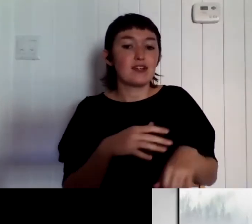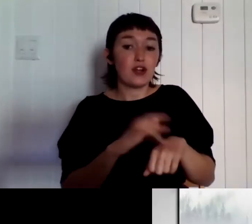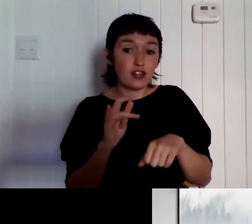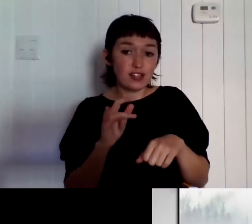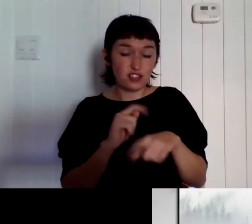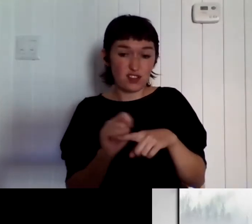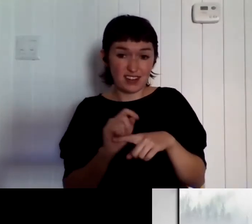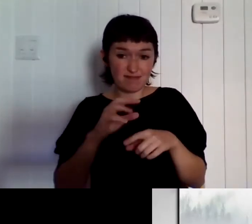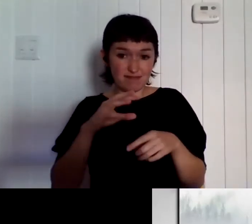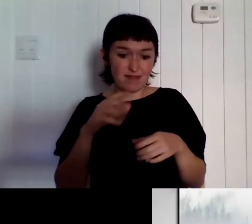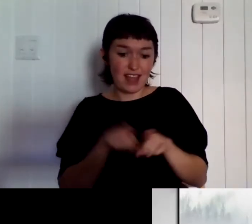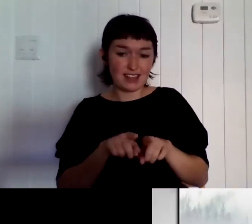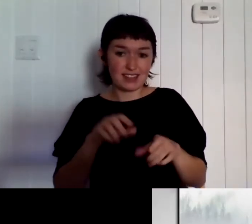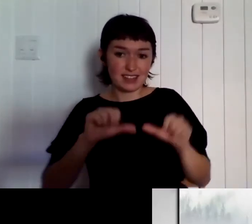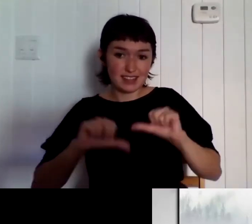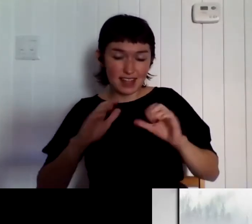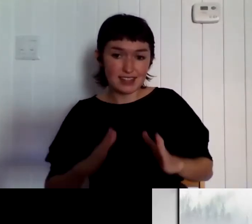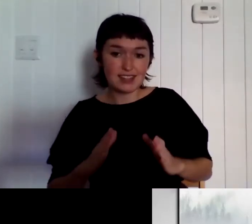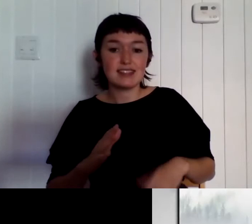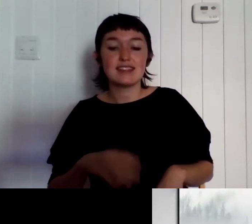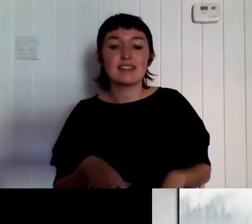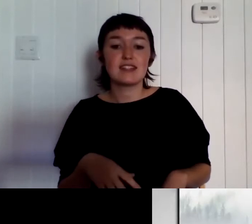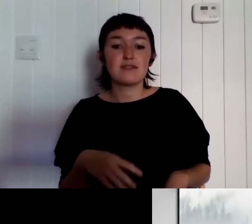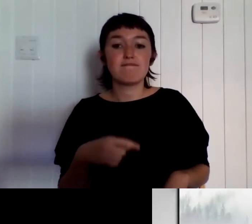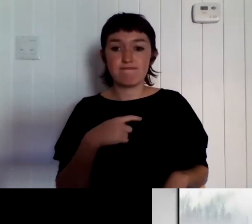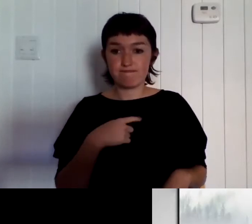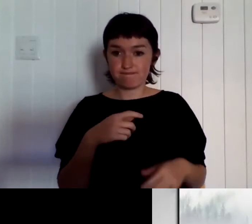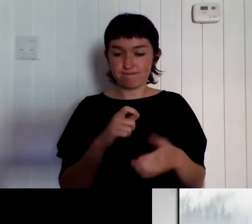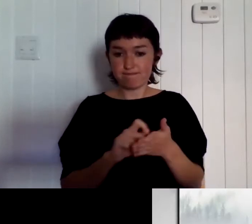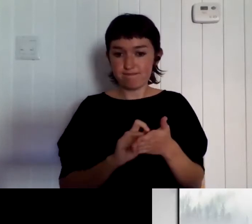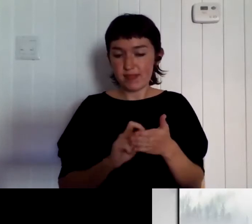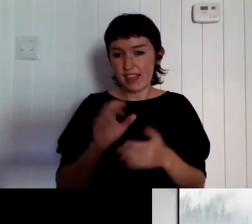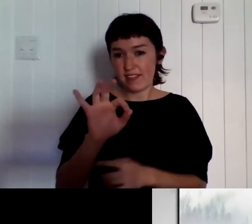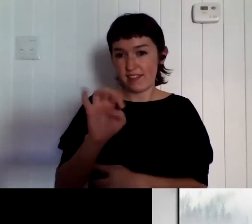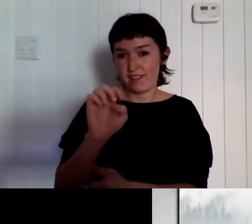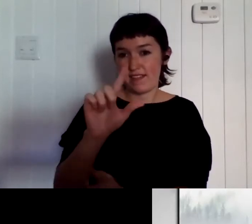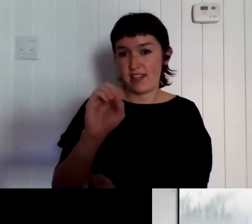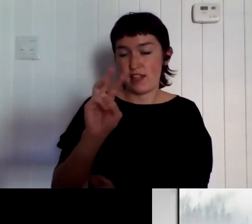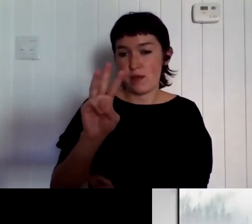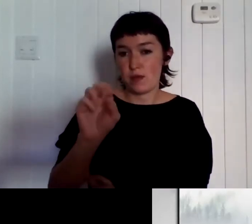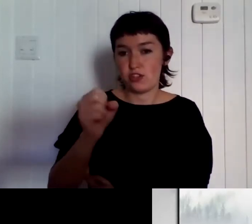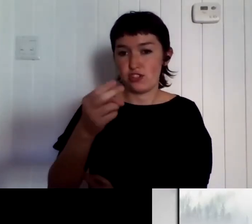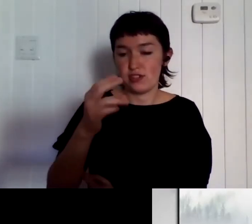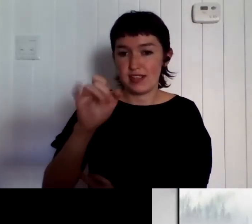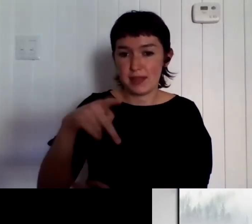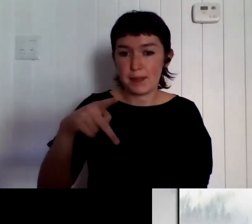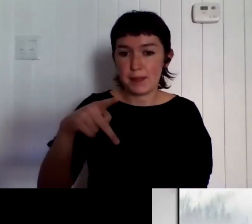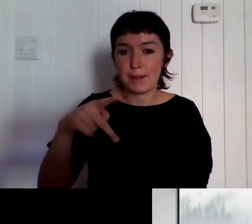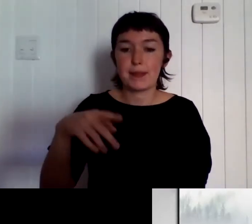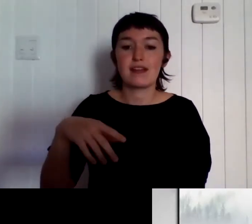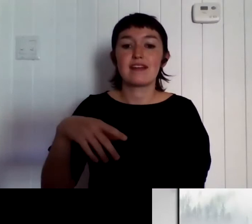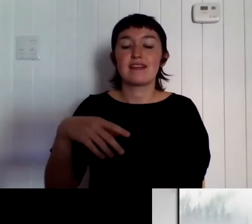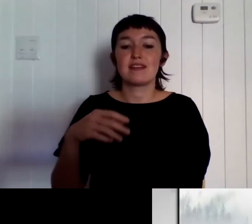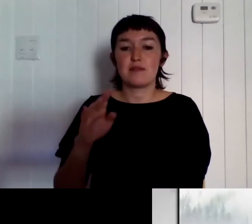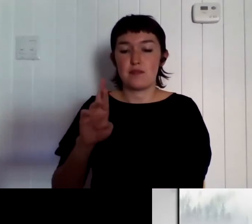have written what are called fellowship grants for PhD students. It's actually, it has been one of my favorite things to